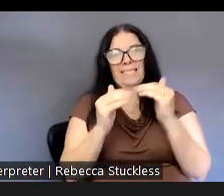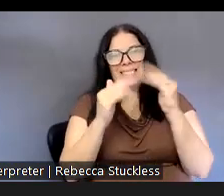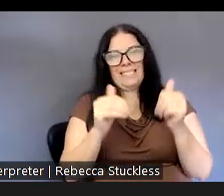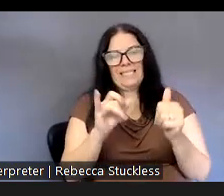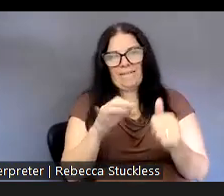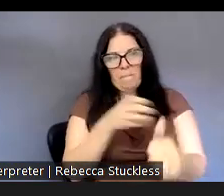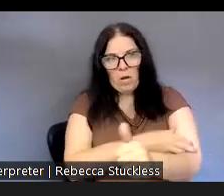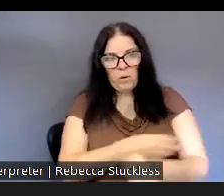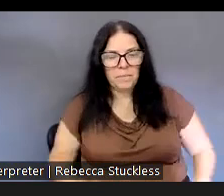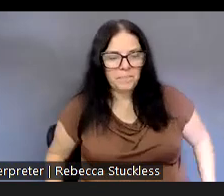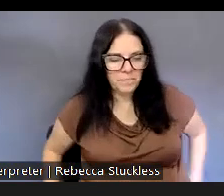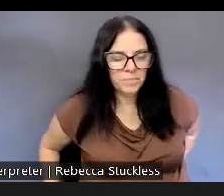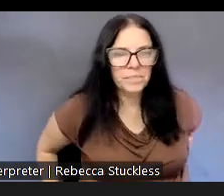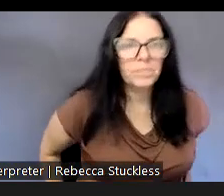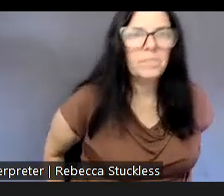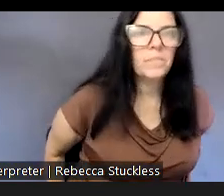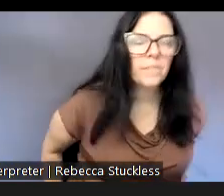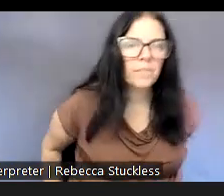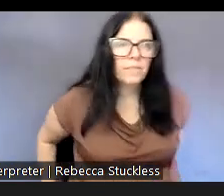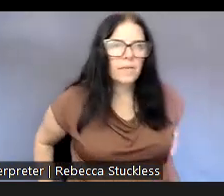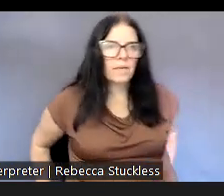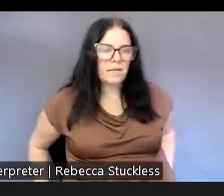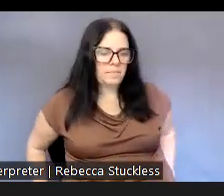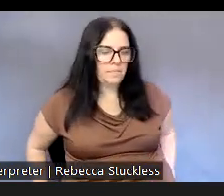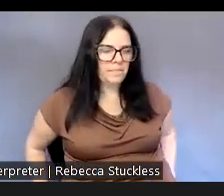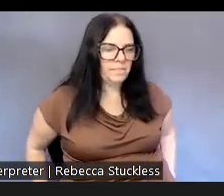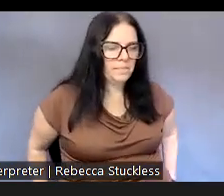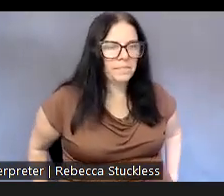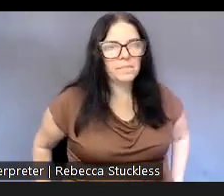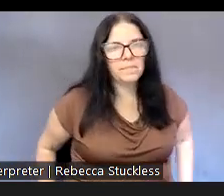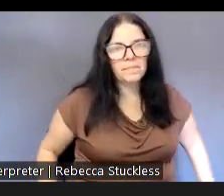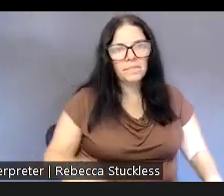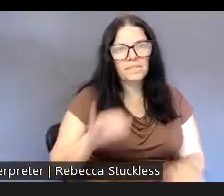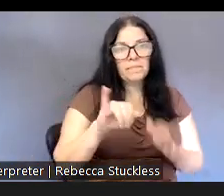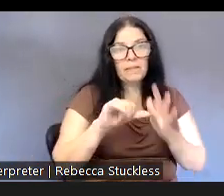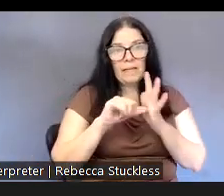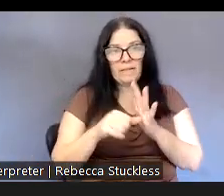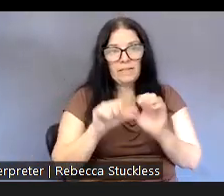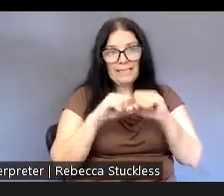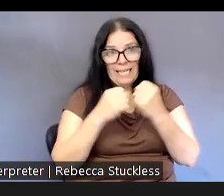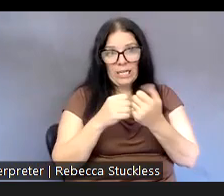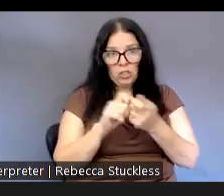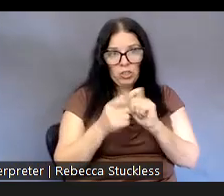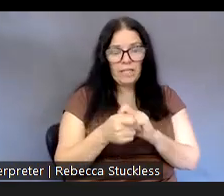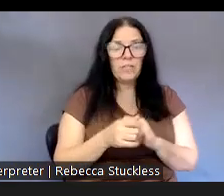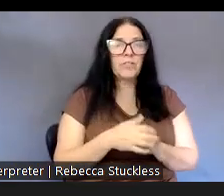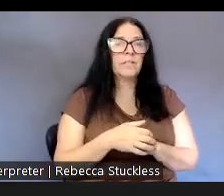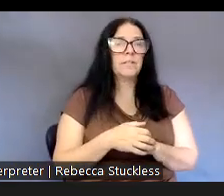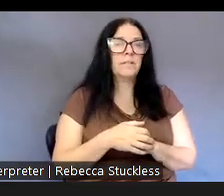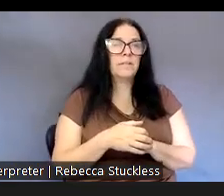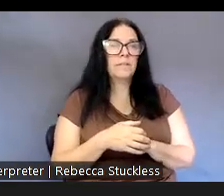power. It emphasizes societal change. And since